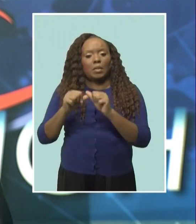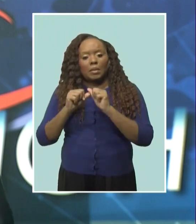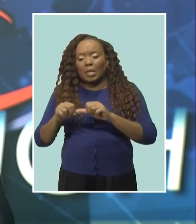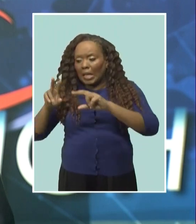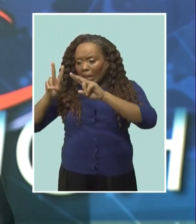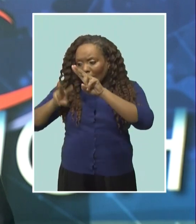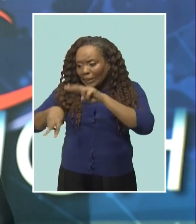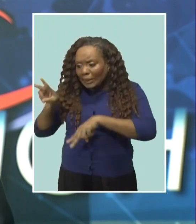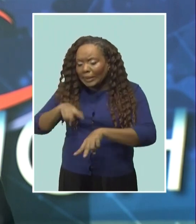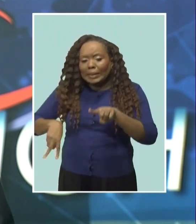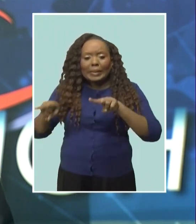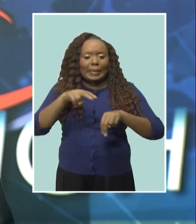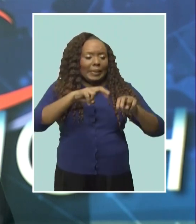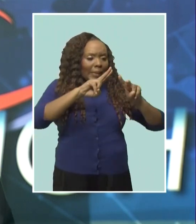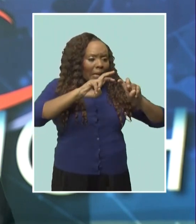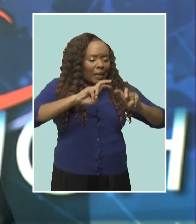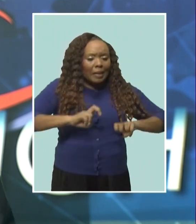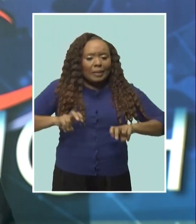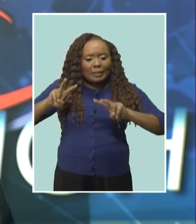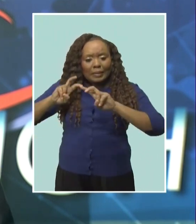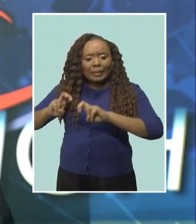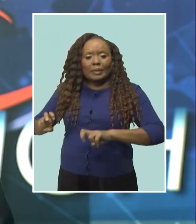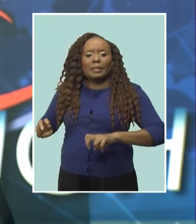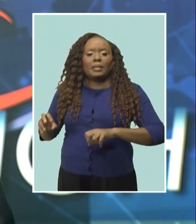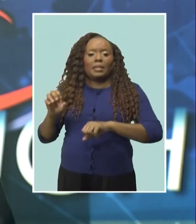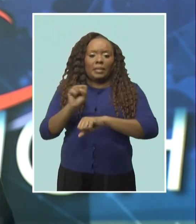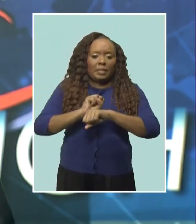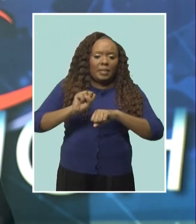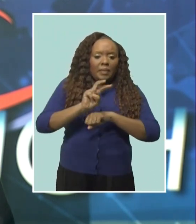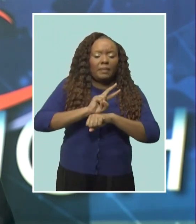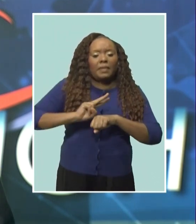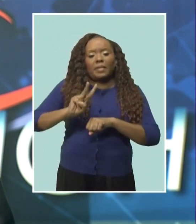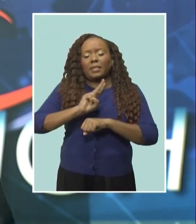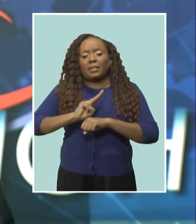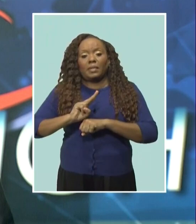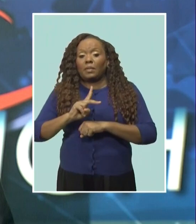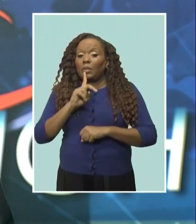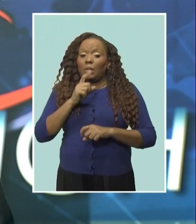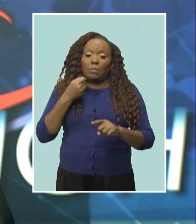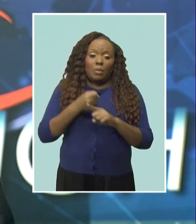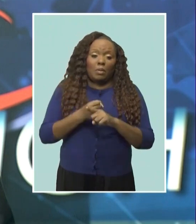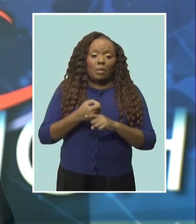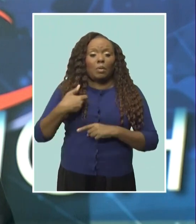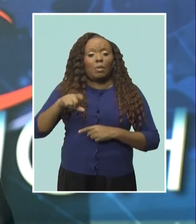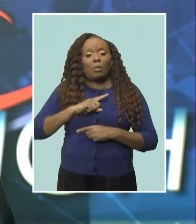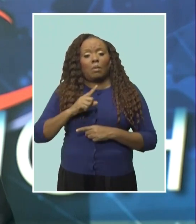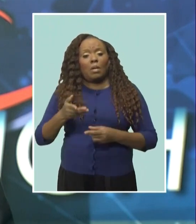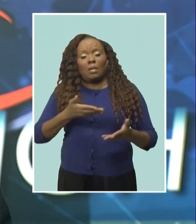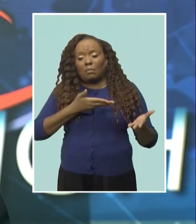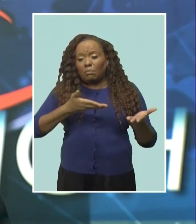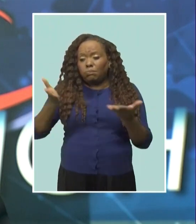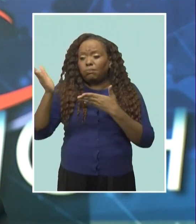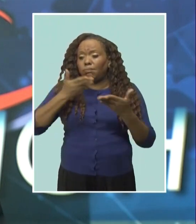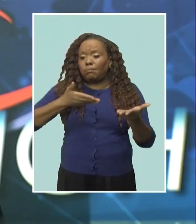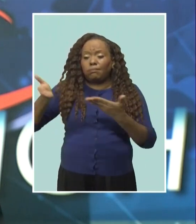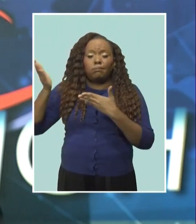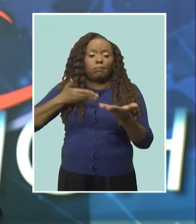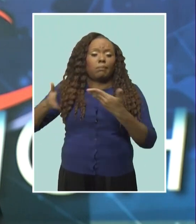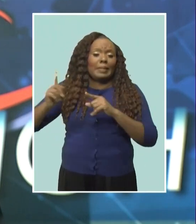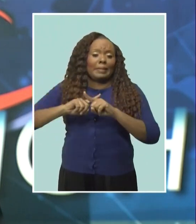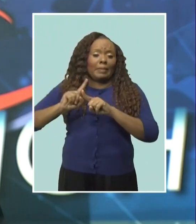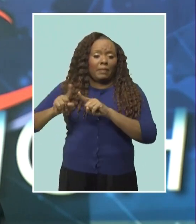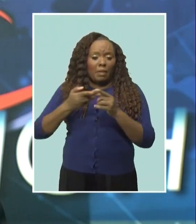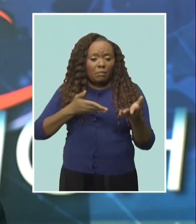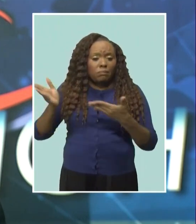them is St. Vincent and the Grenadines, to which Barbados has been sending humanitarian relief. Some of it arrived last